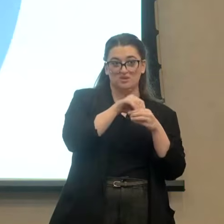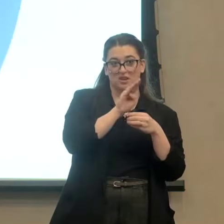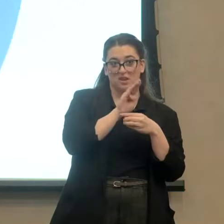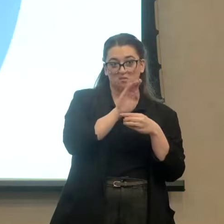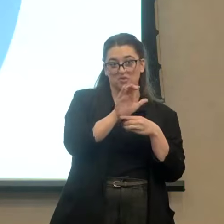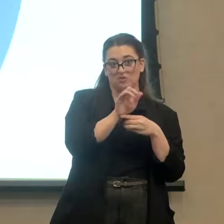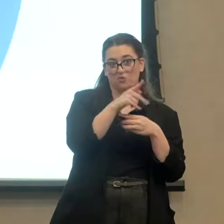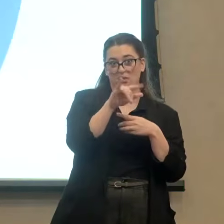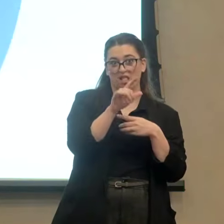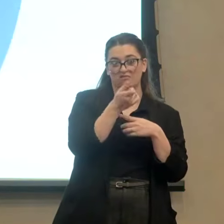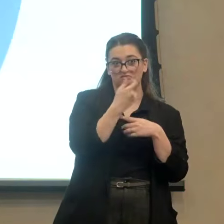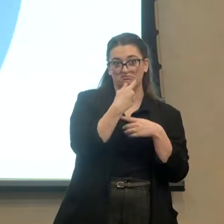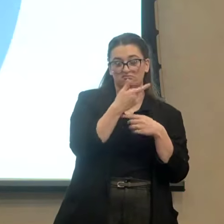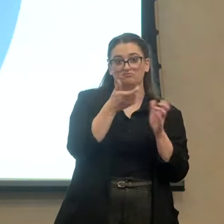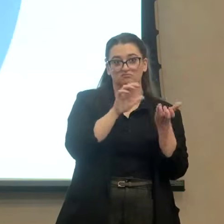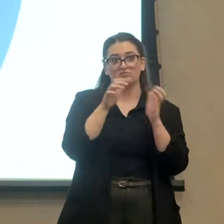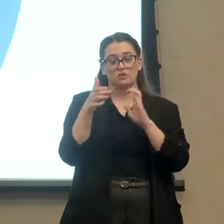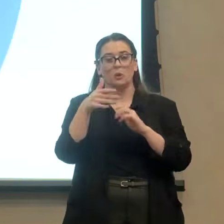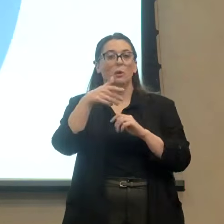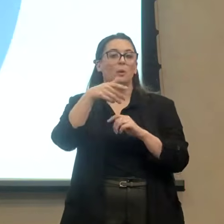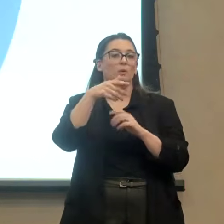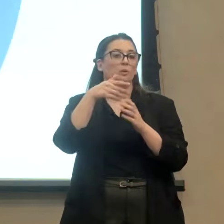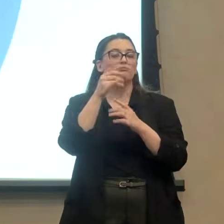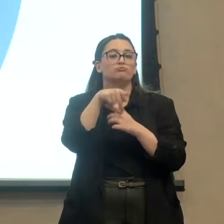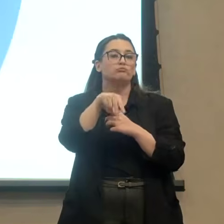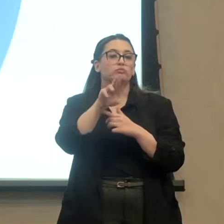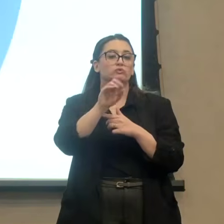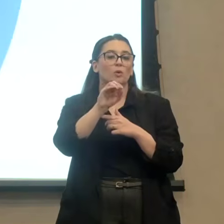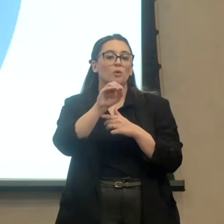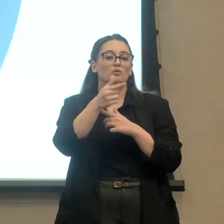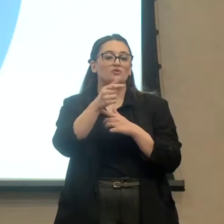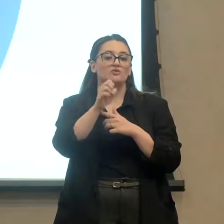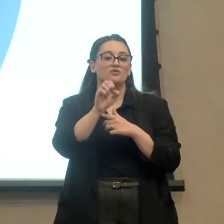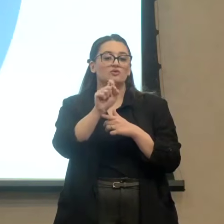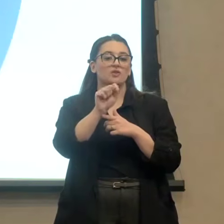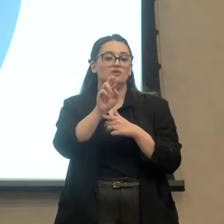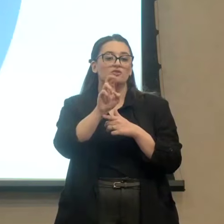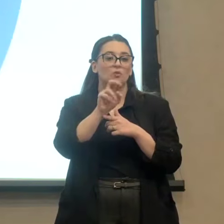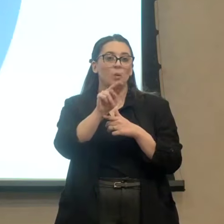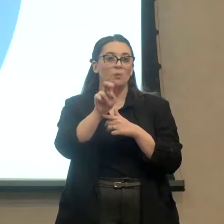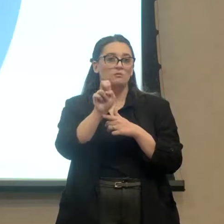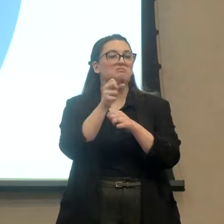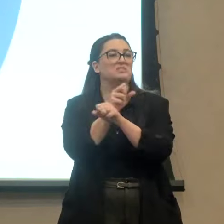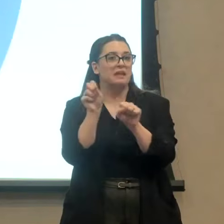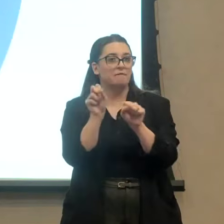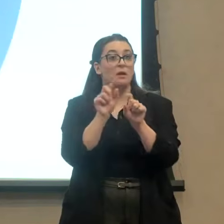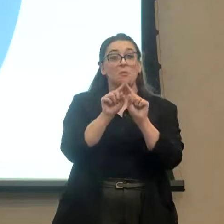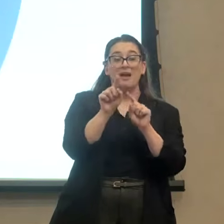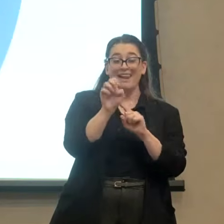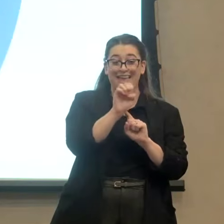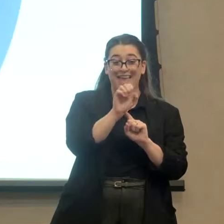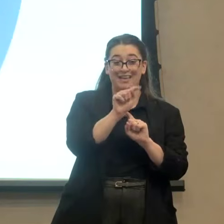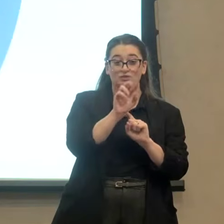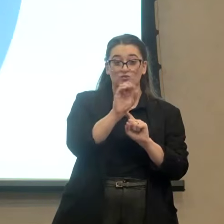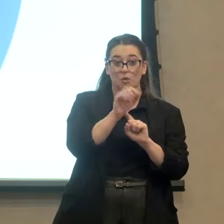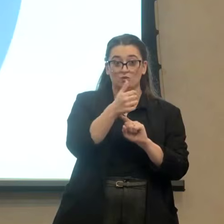So it's generally quite safe. Progesterone is safe. Estrogen should be minimized, however, if you have a blood